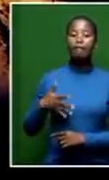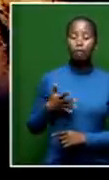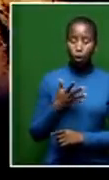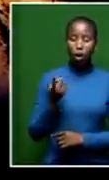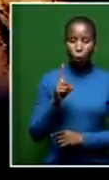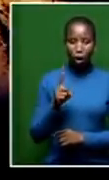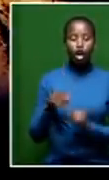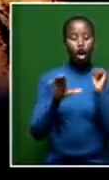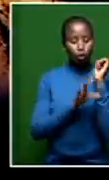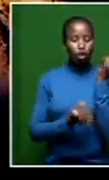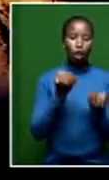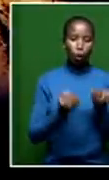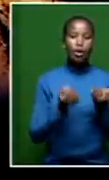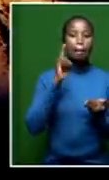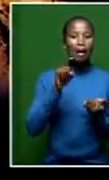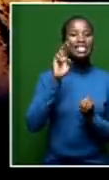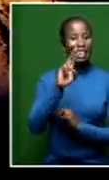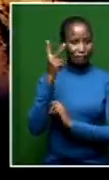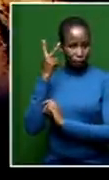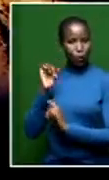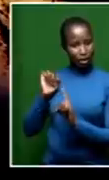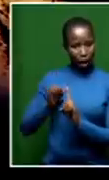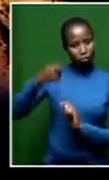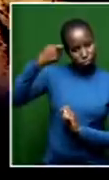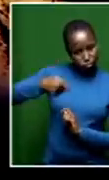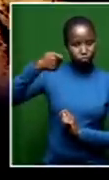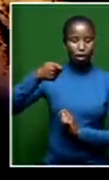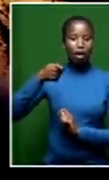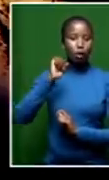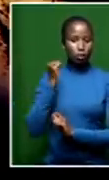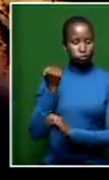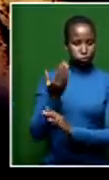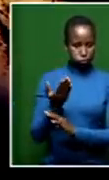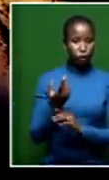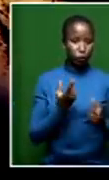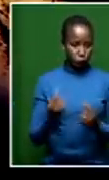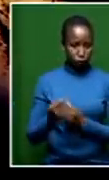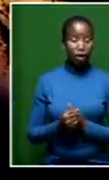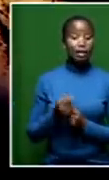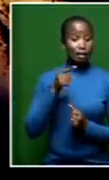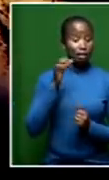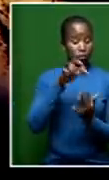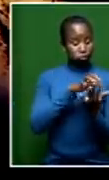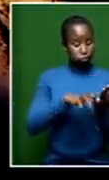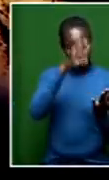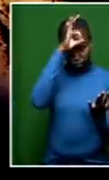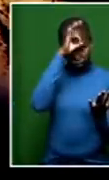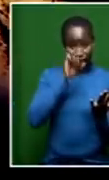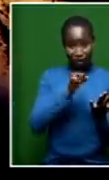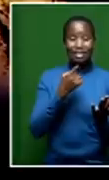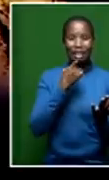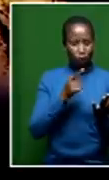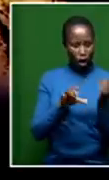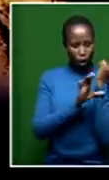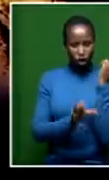its earlier impeachment judgment that paved the way for her impeachment. Now, in her affidavit, Mkhwebane raises constitutional